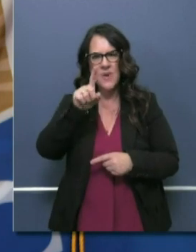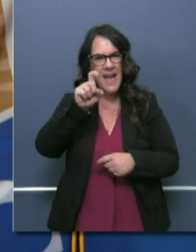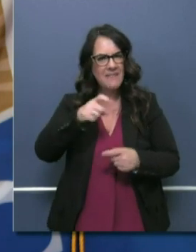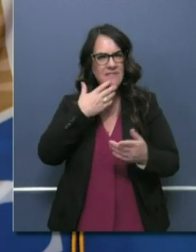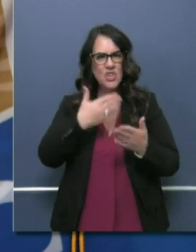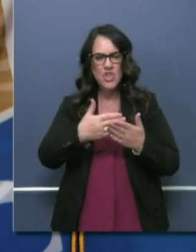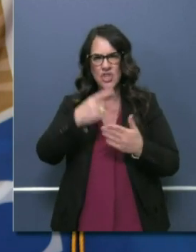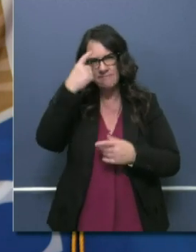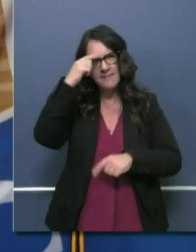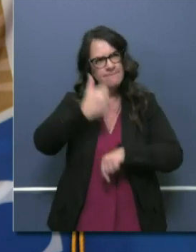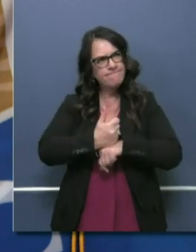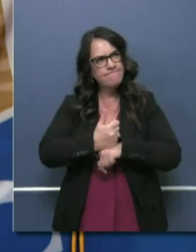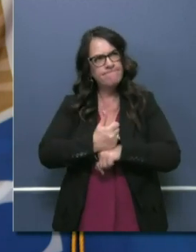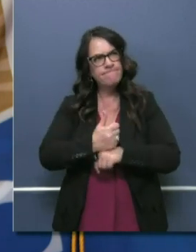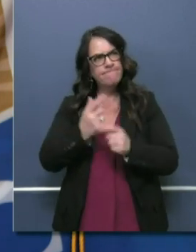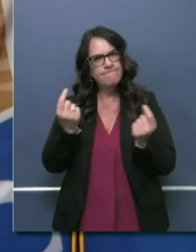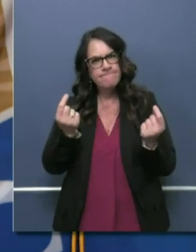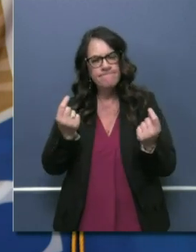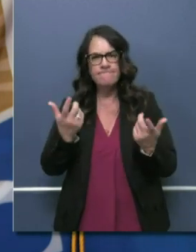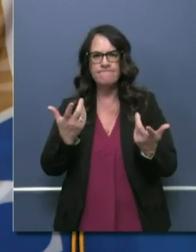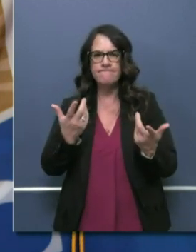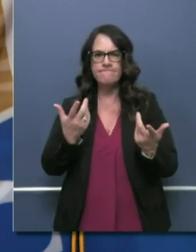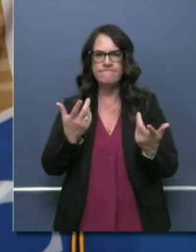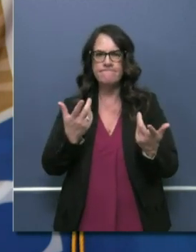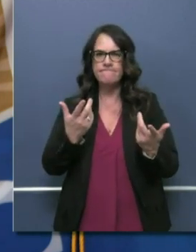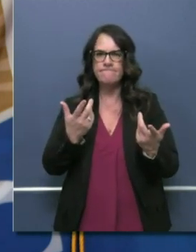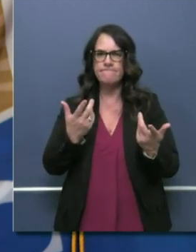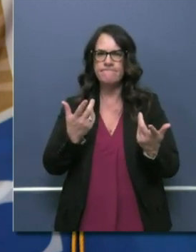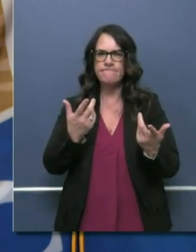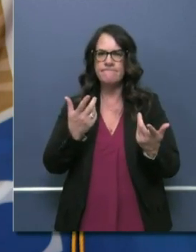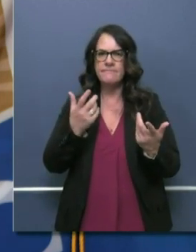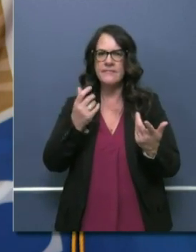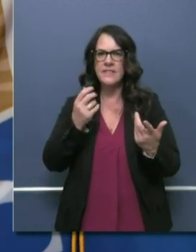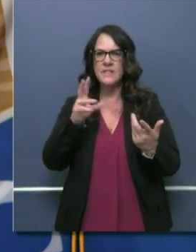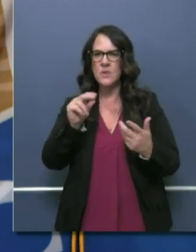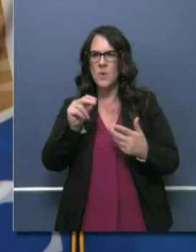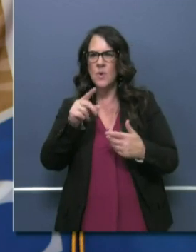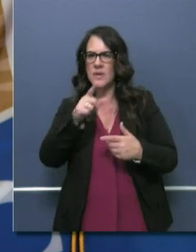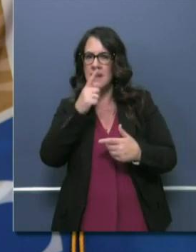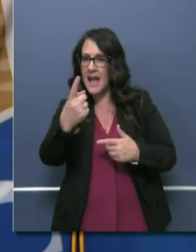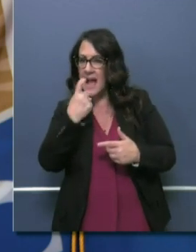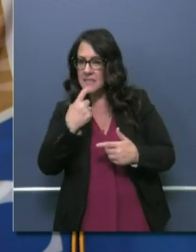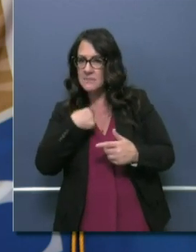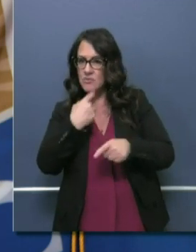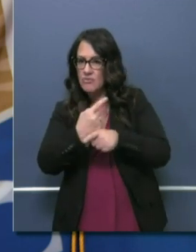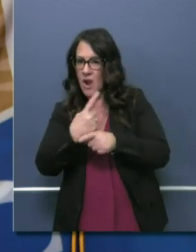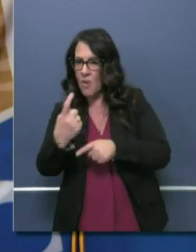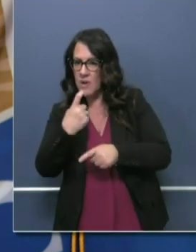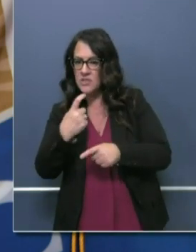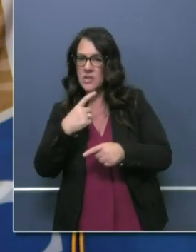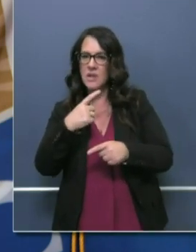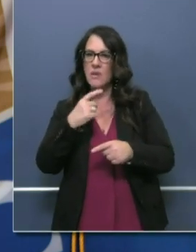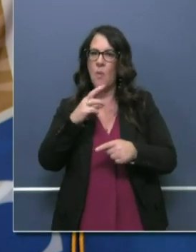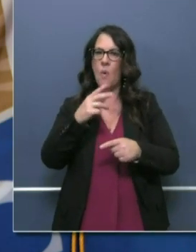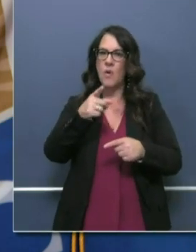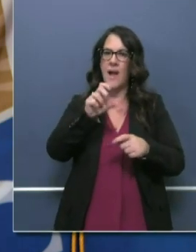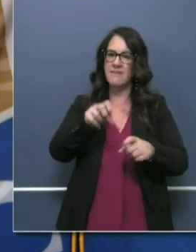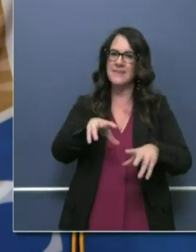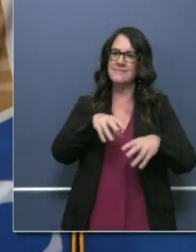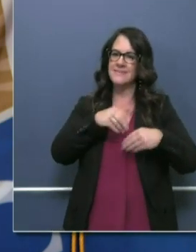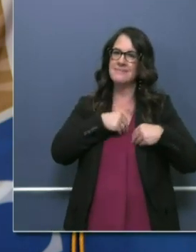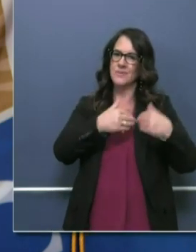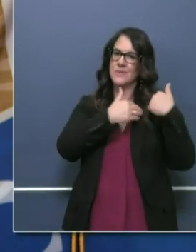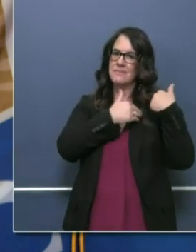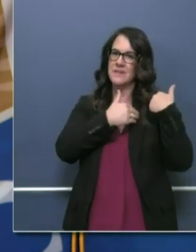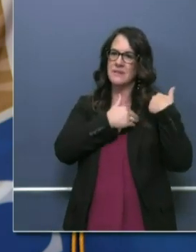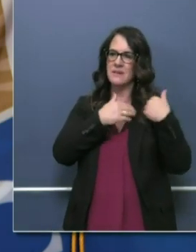mindset, that if the answer is no, you didn't ask the right question, that you should take account and some responsibility. This pandemic is